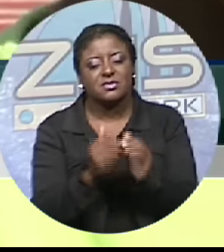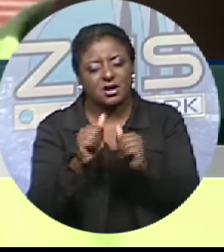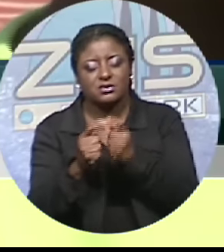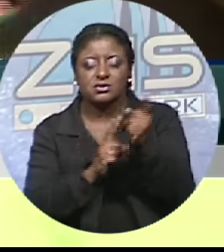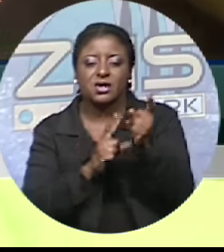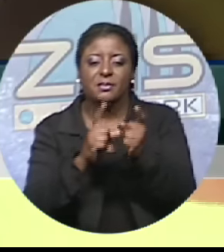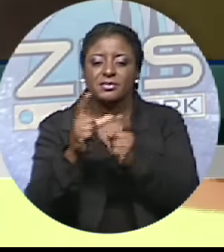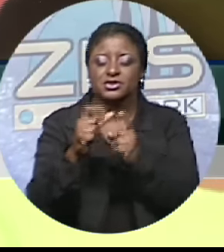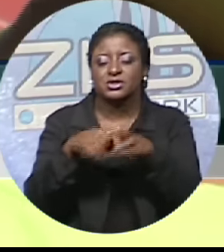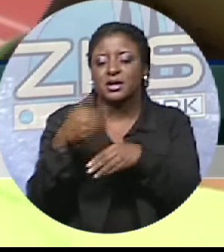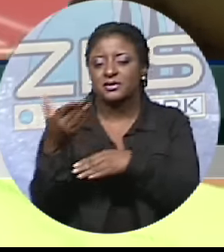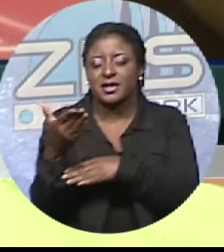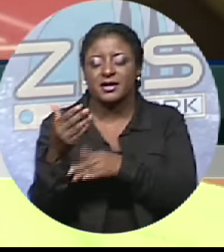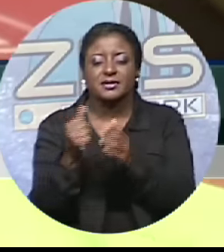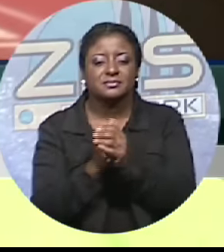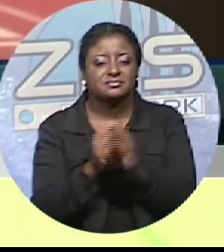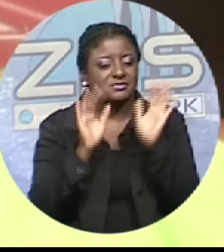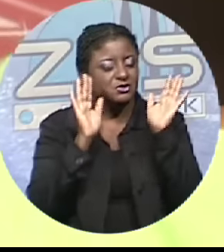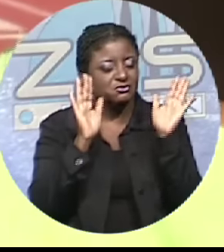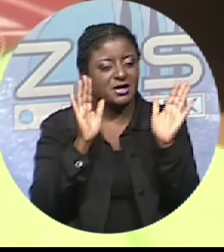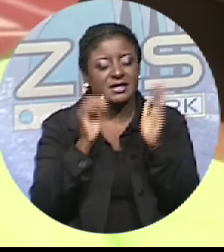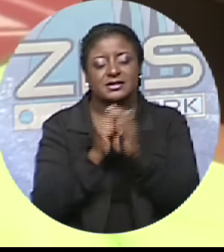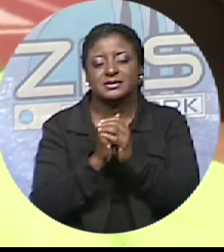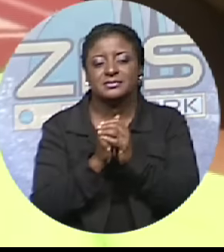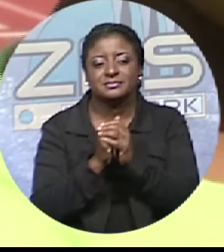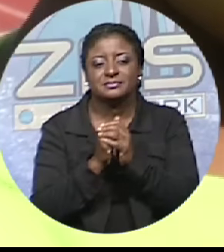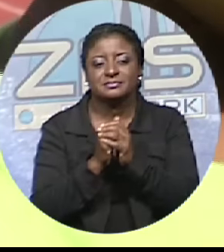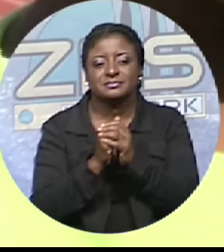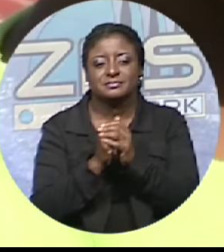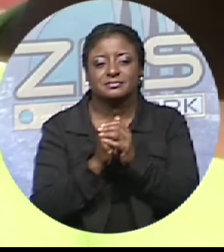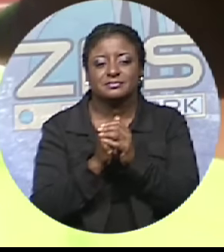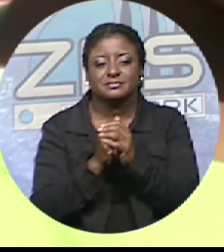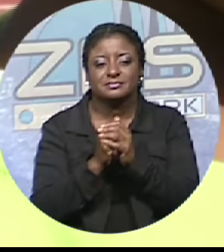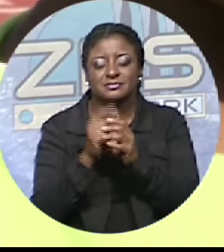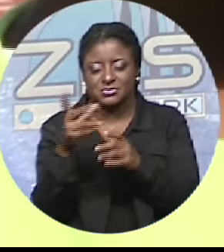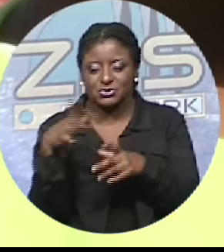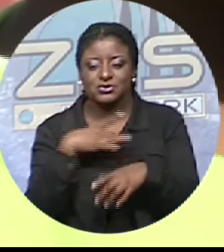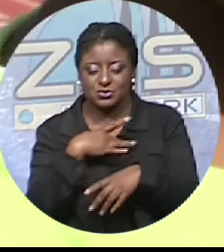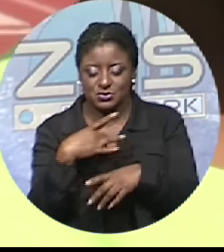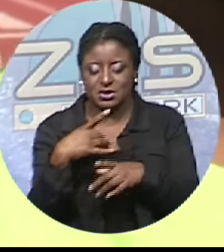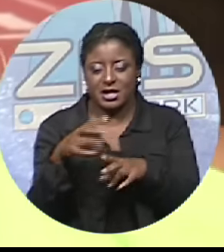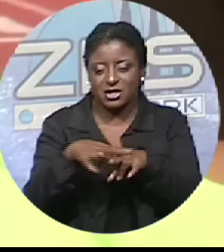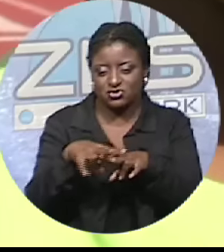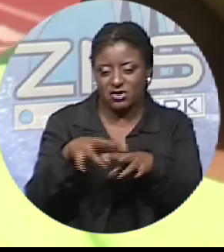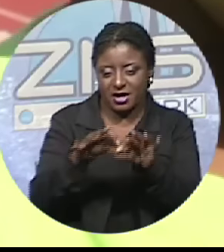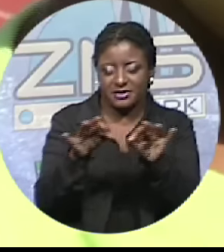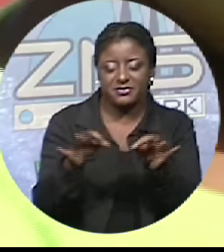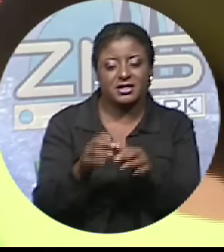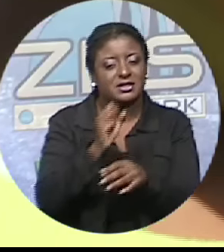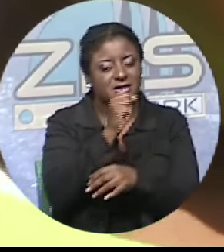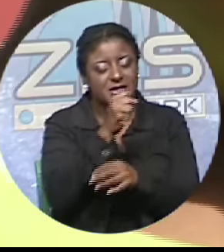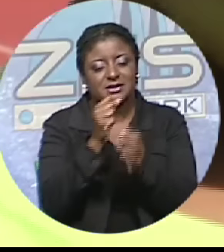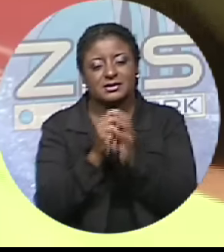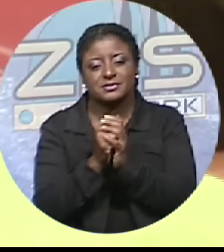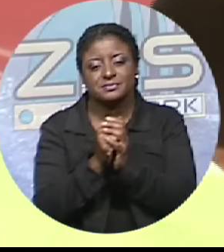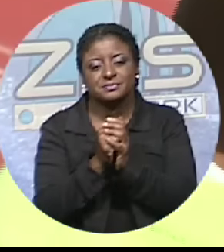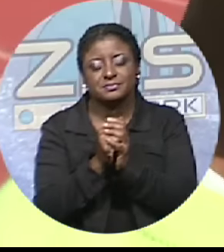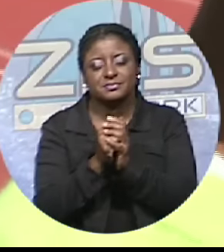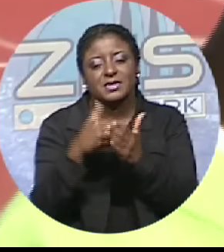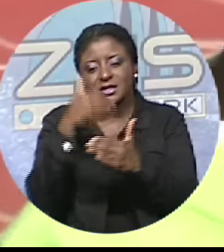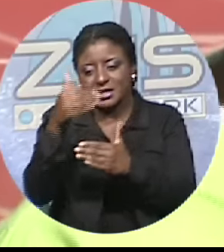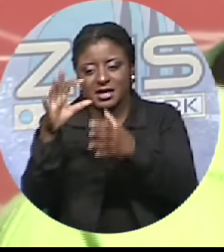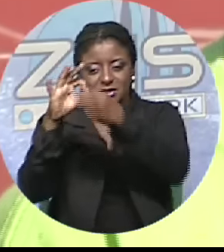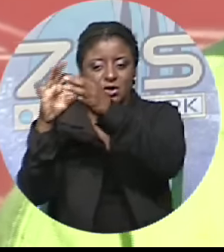competition out there? Great. You like track and field? So. So the next